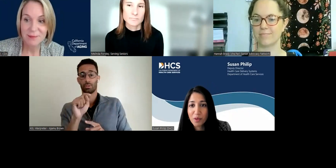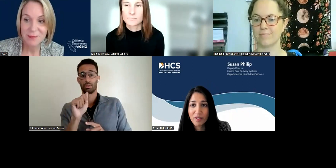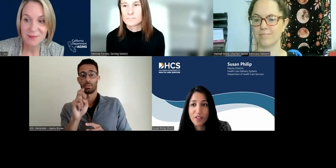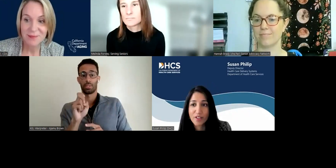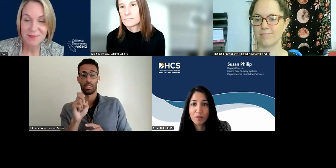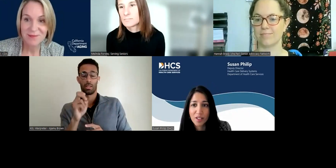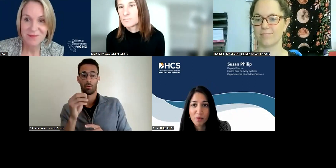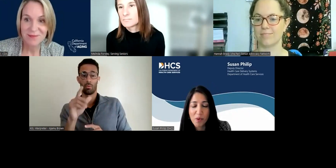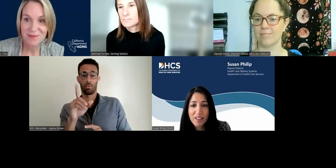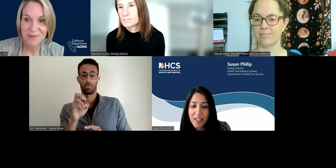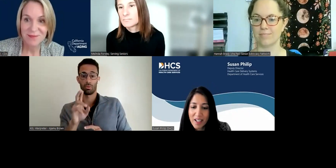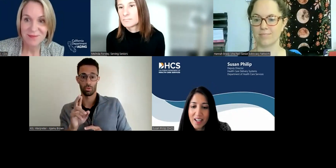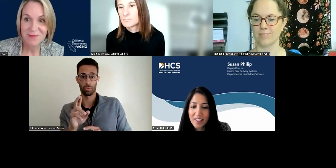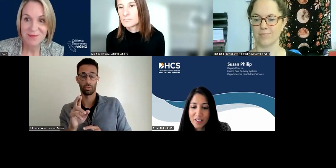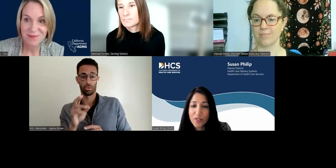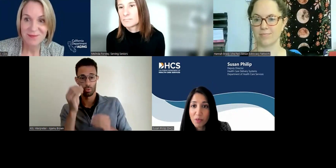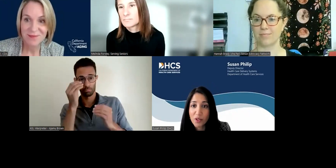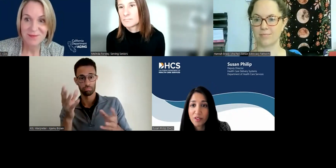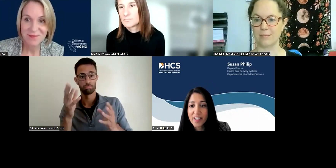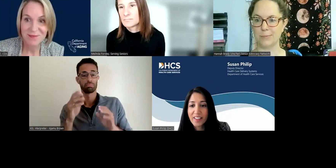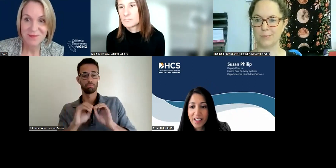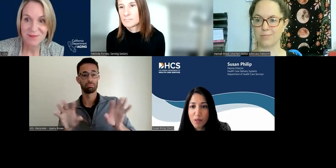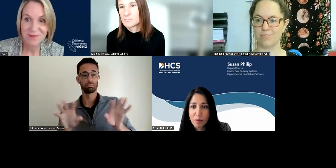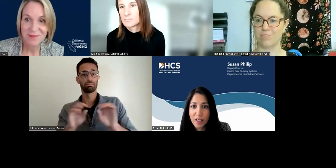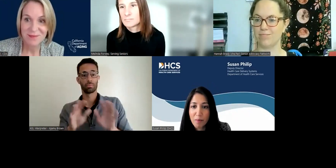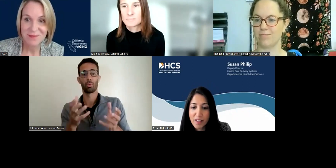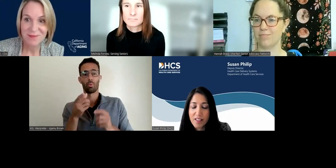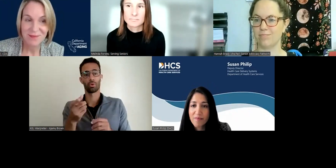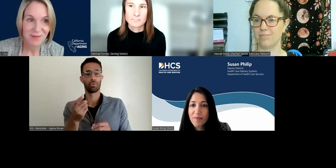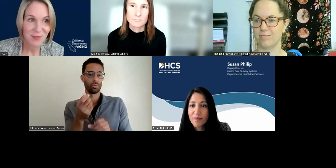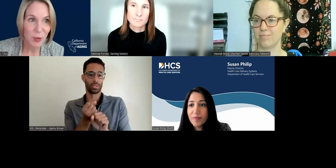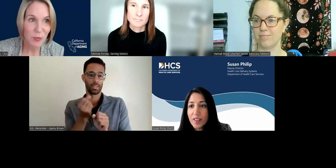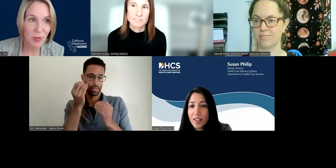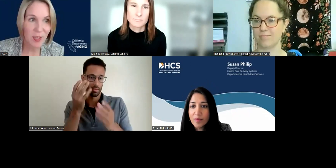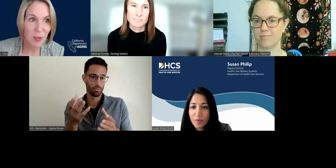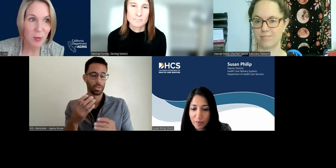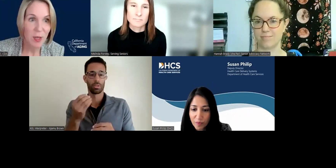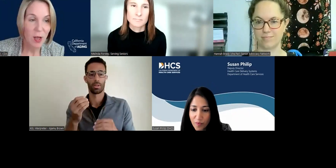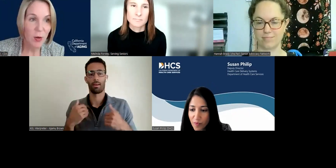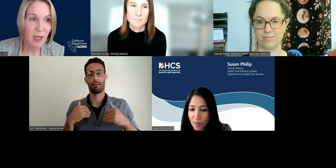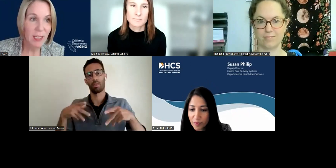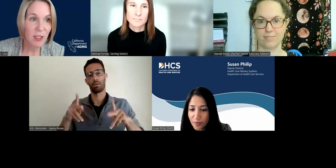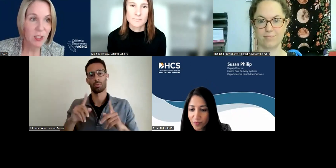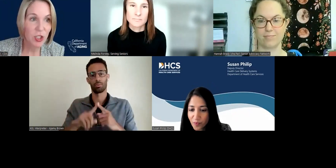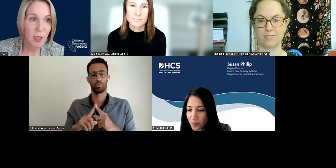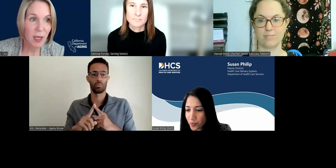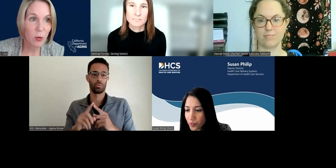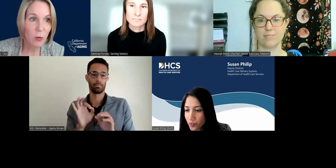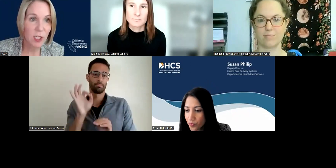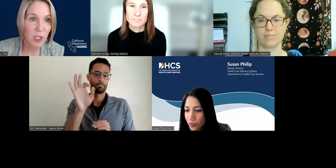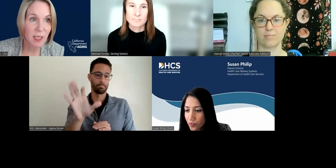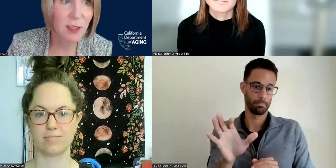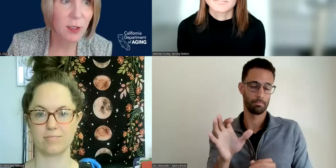put the waivers out, because we want you to be notified and get any public comments. Wonderful, thank you. Okay, Nina, did you get